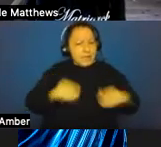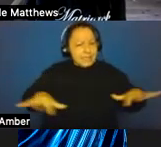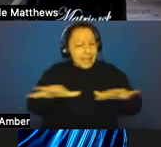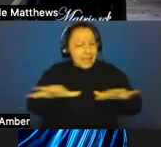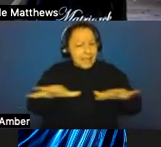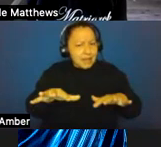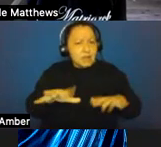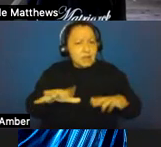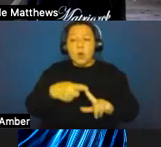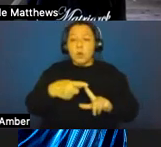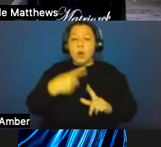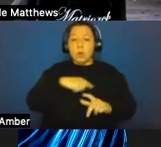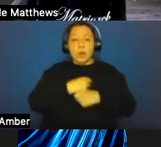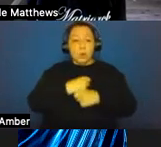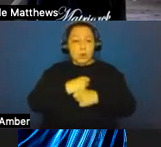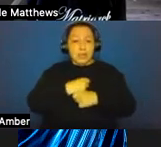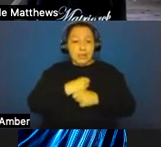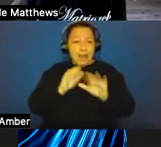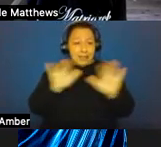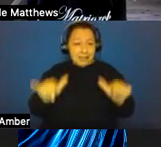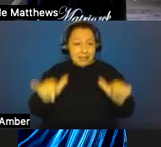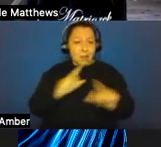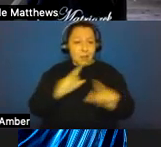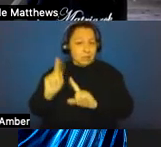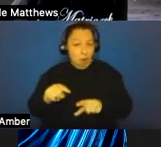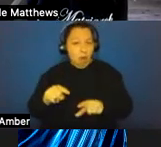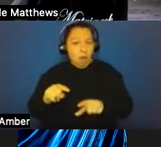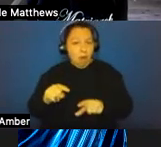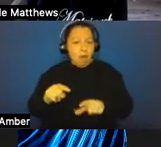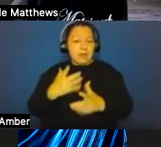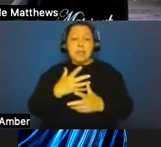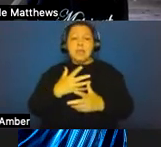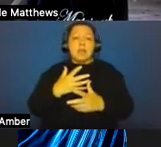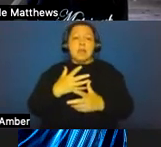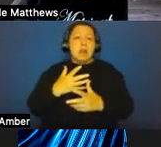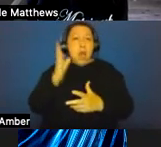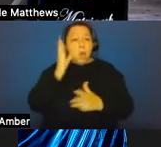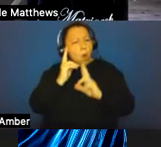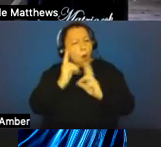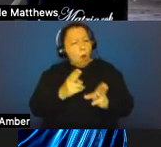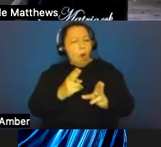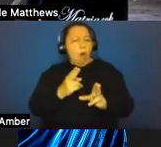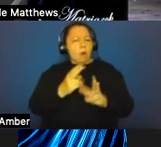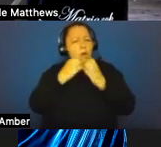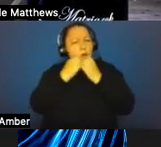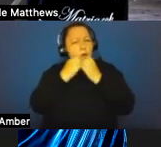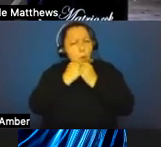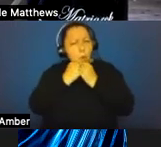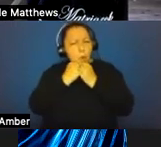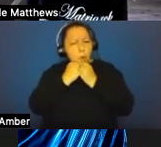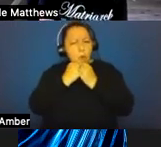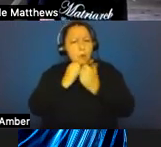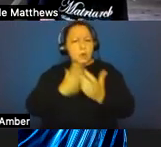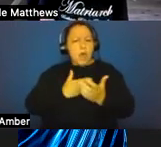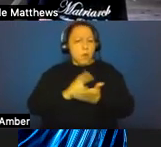systems and responses that honor and uphold the sacredness of our people, that protects our